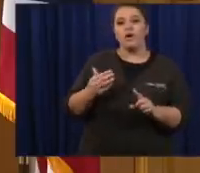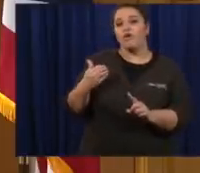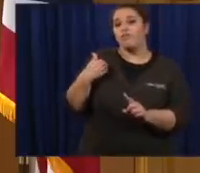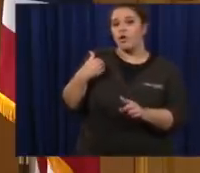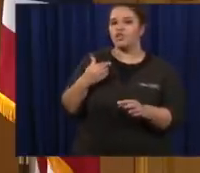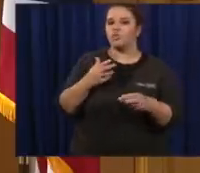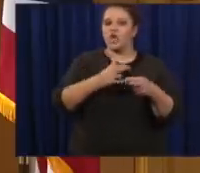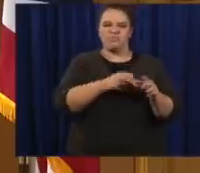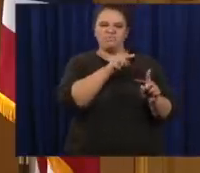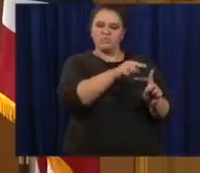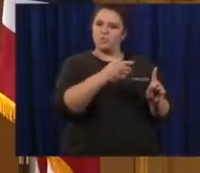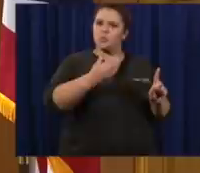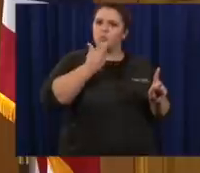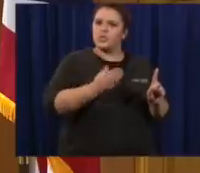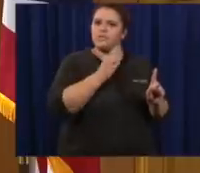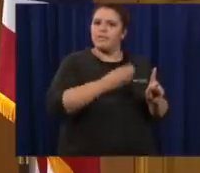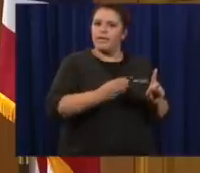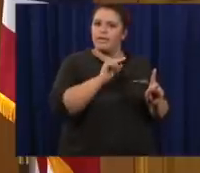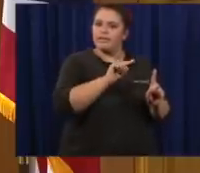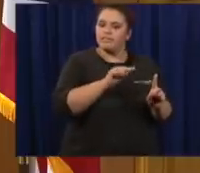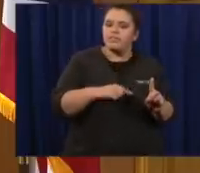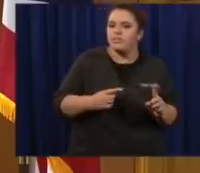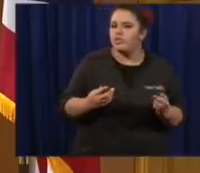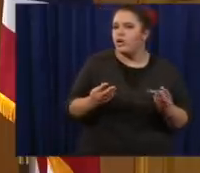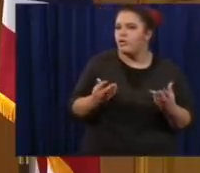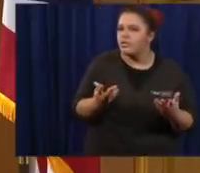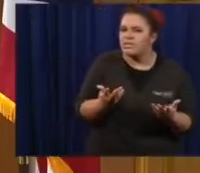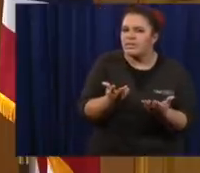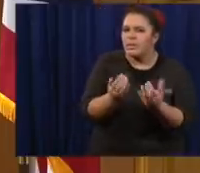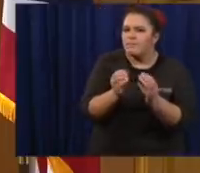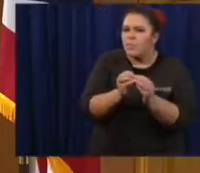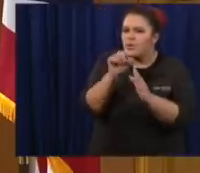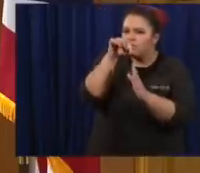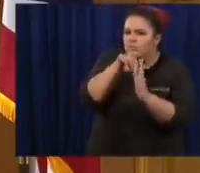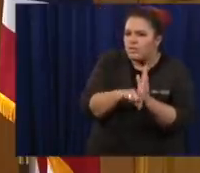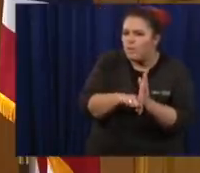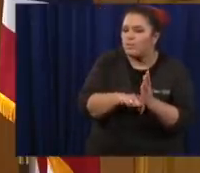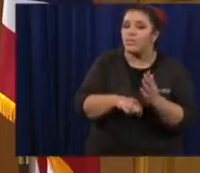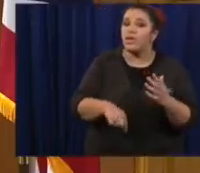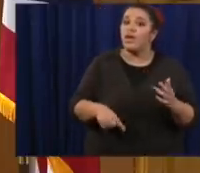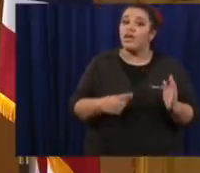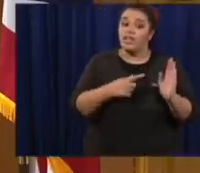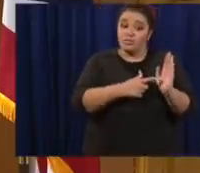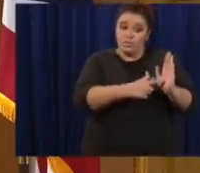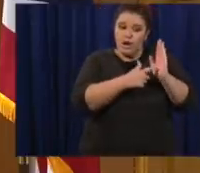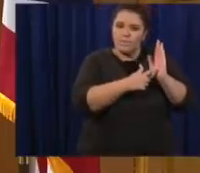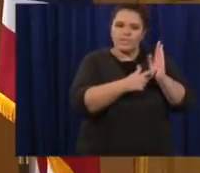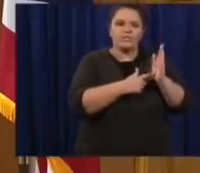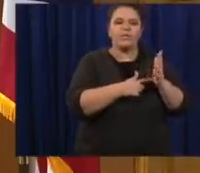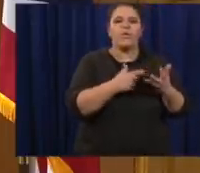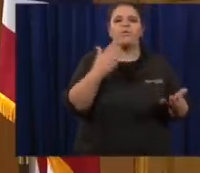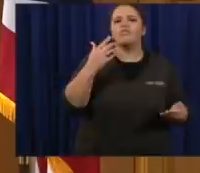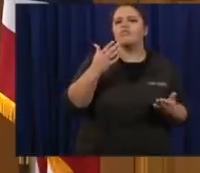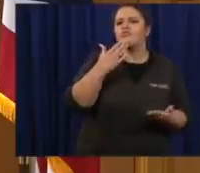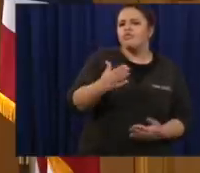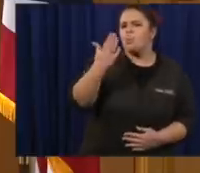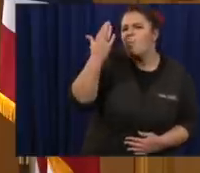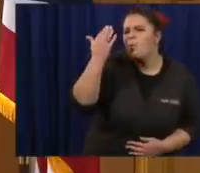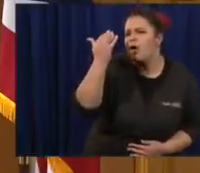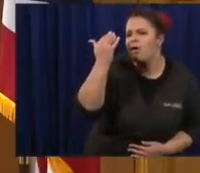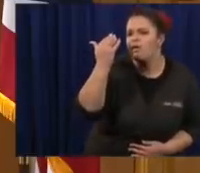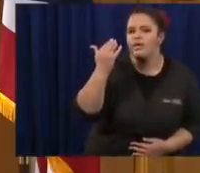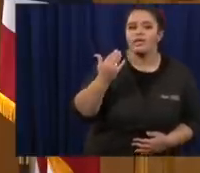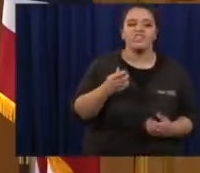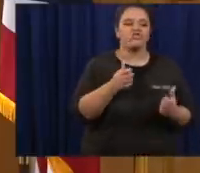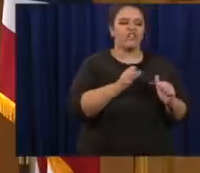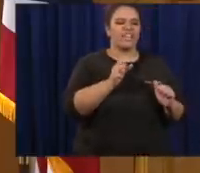that? What do you think about the guidelines? What do you think is good about them? Is there anything that you may push back on, especially